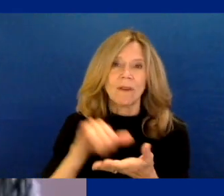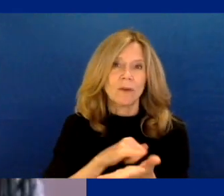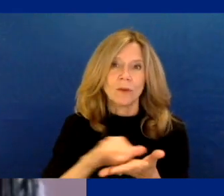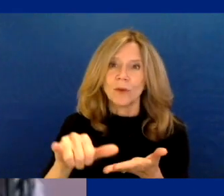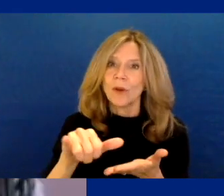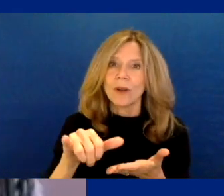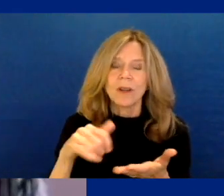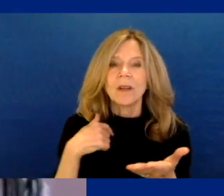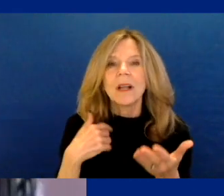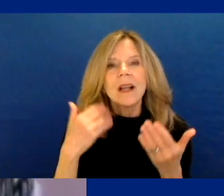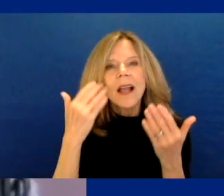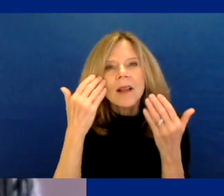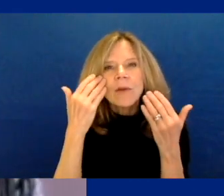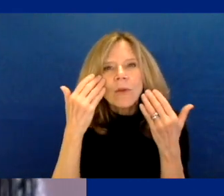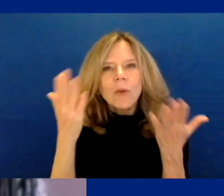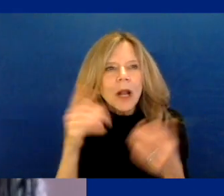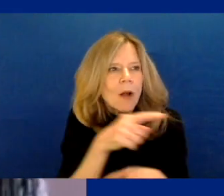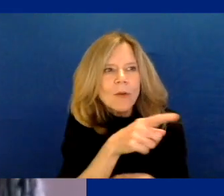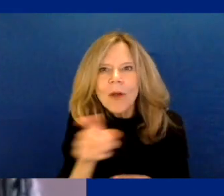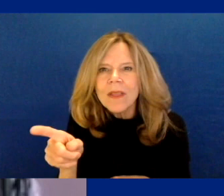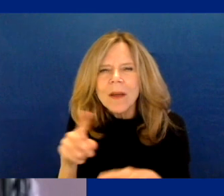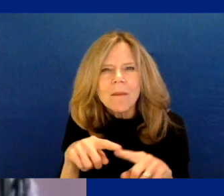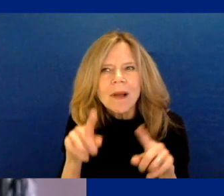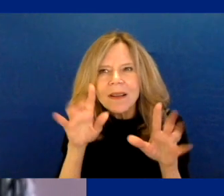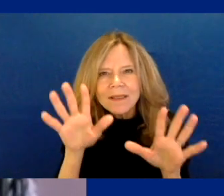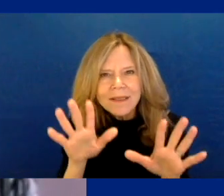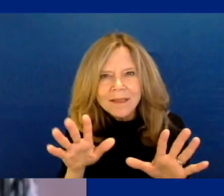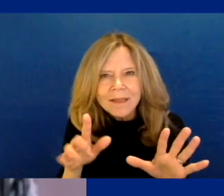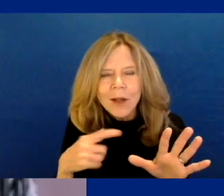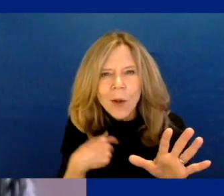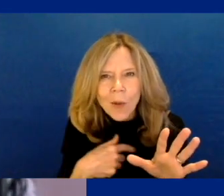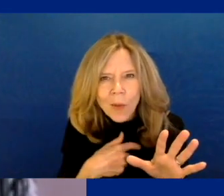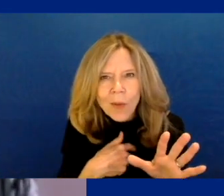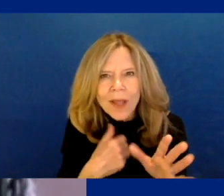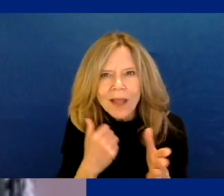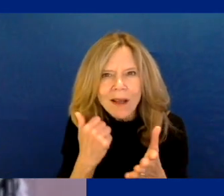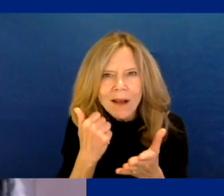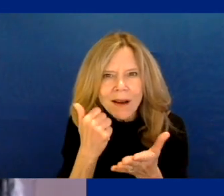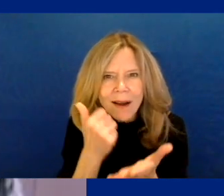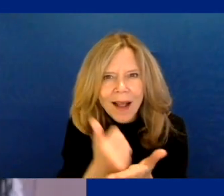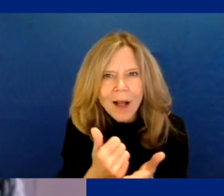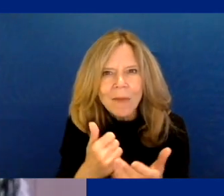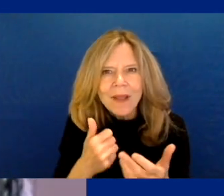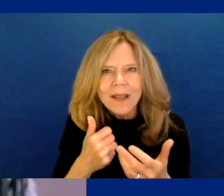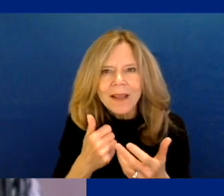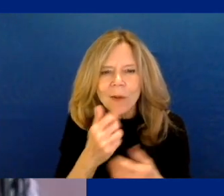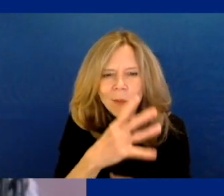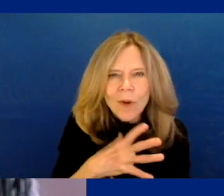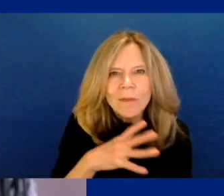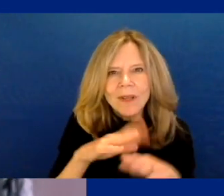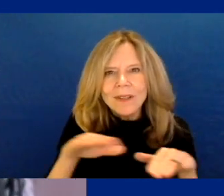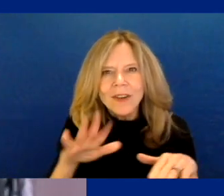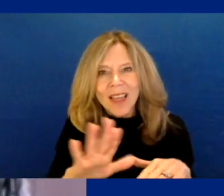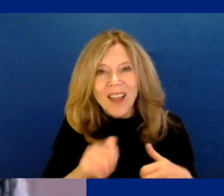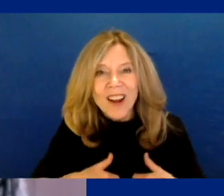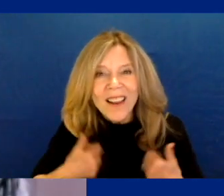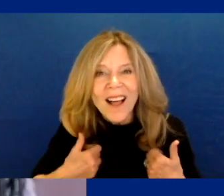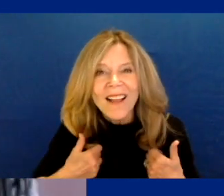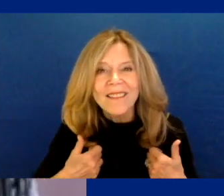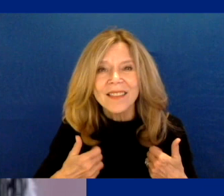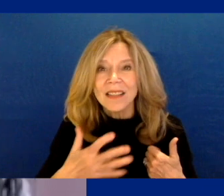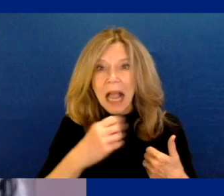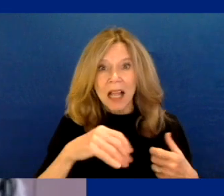we don't know. And how great is that we can actually make a difference in the lives of women and girls and